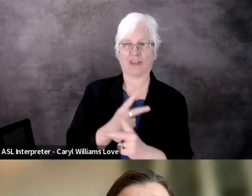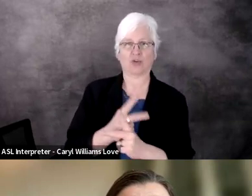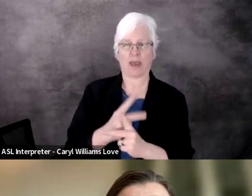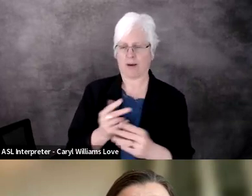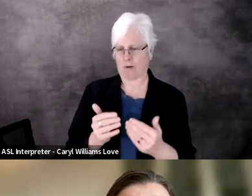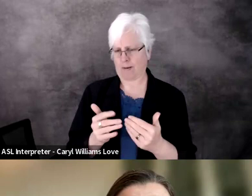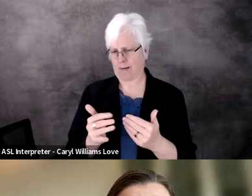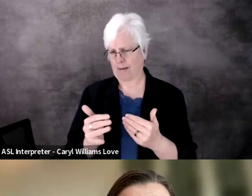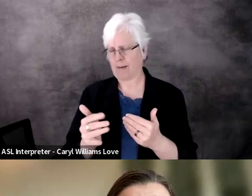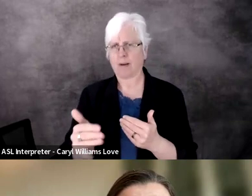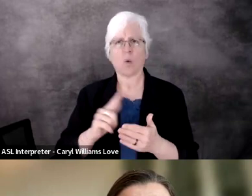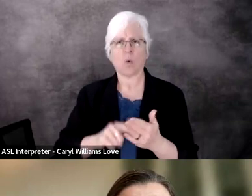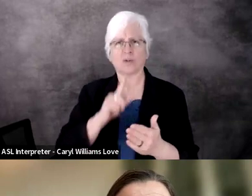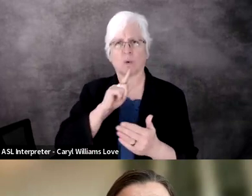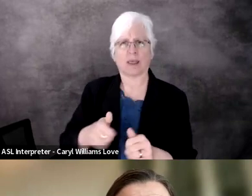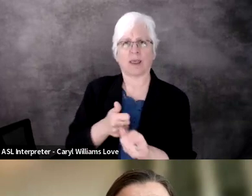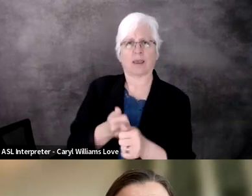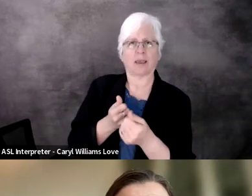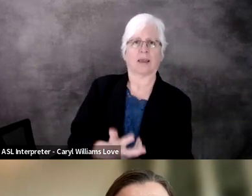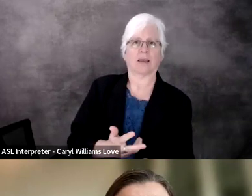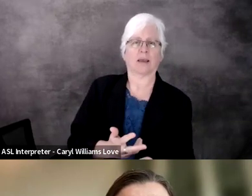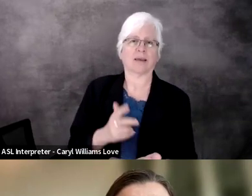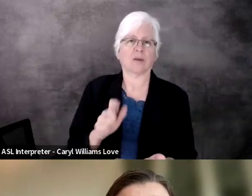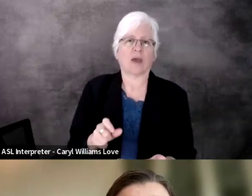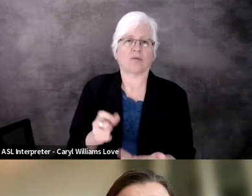some time to sort of see what happens.